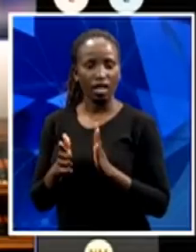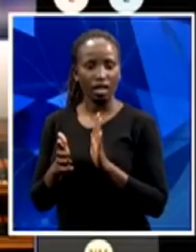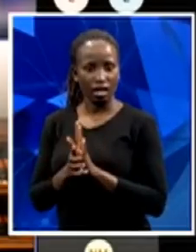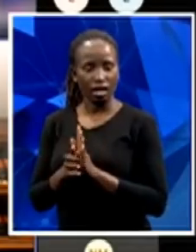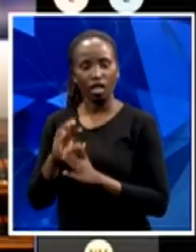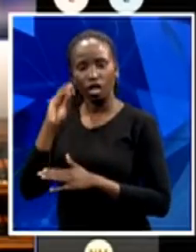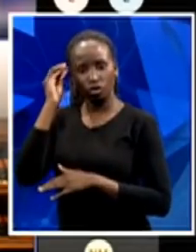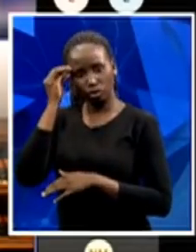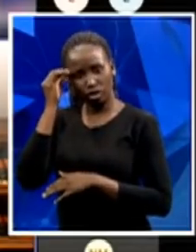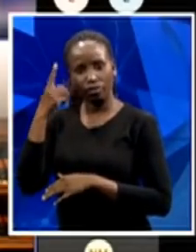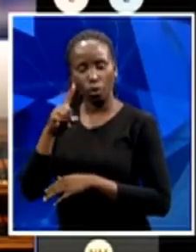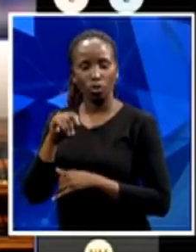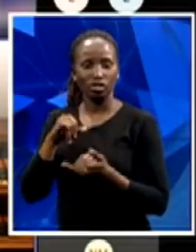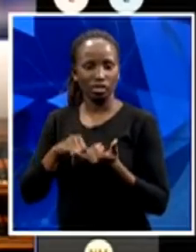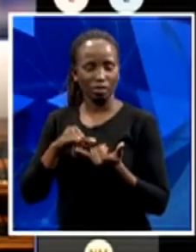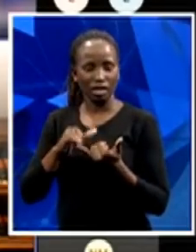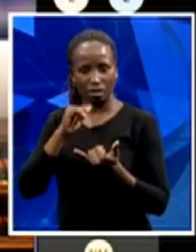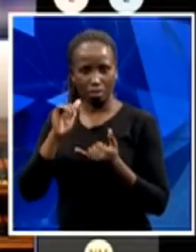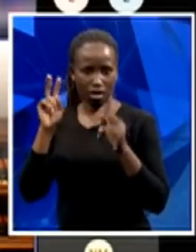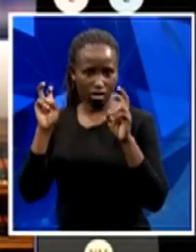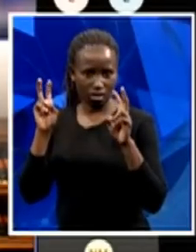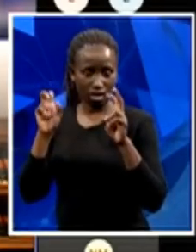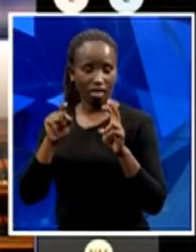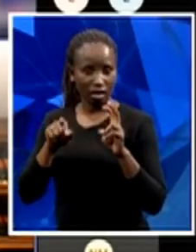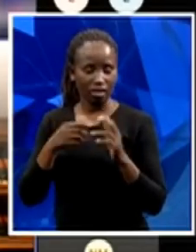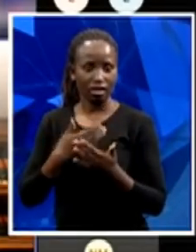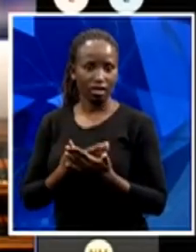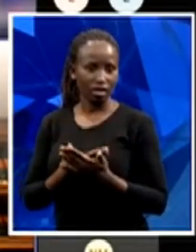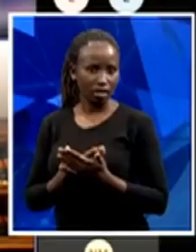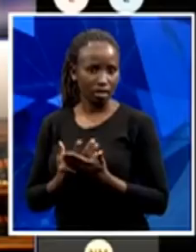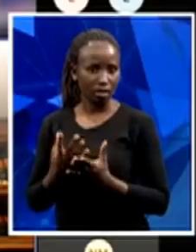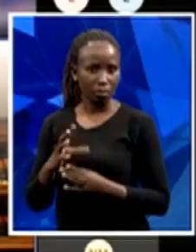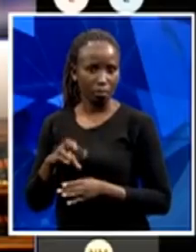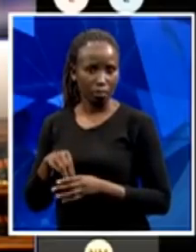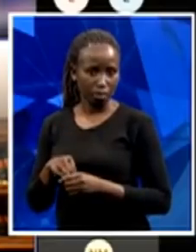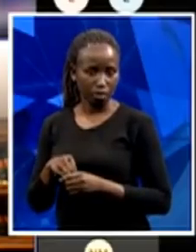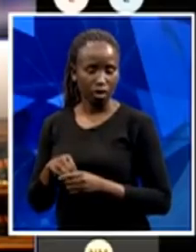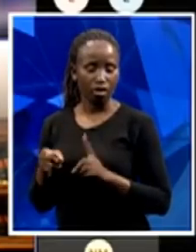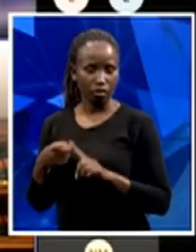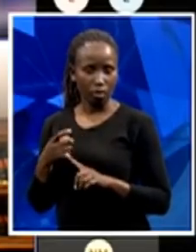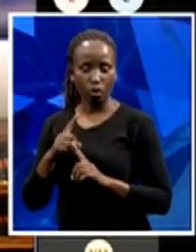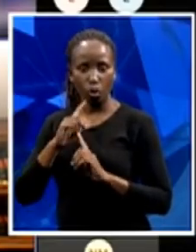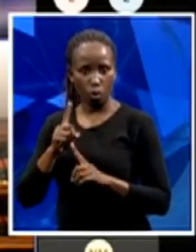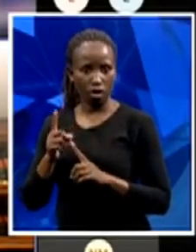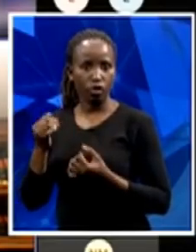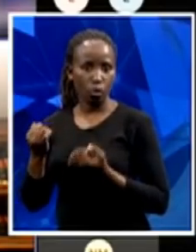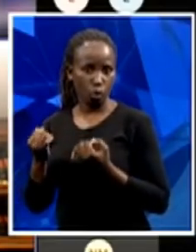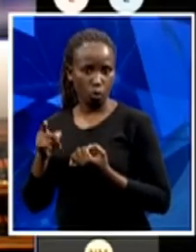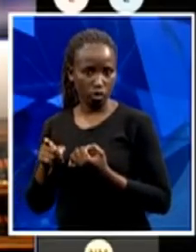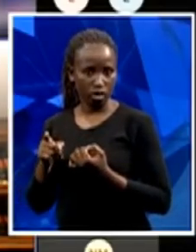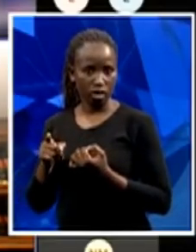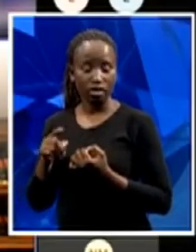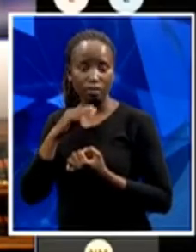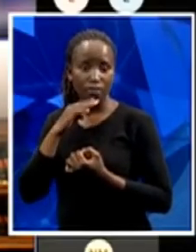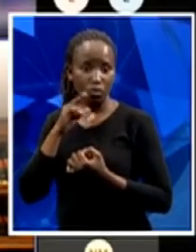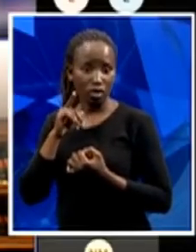be prejudicially affected by the order of the court. This means that the applicant must show that it has a right adversely affected